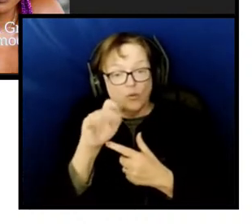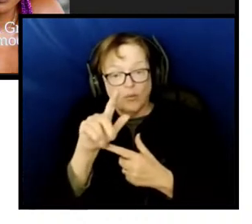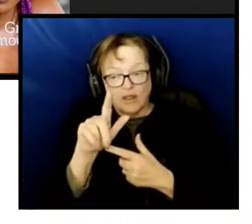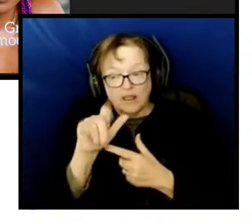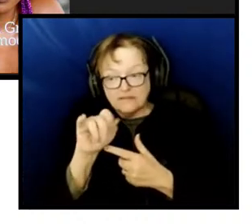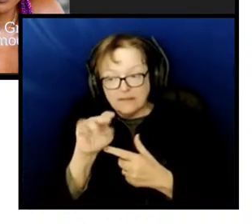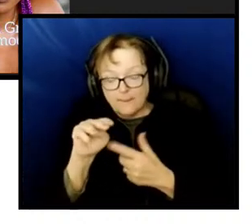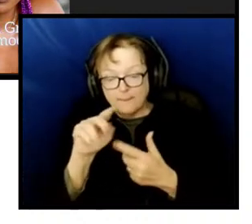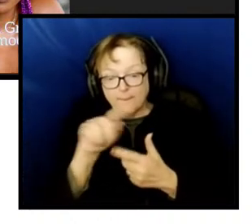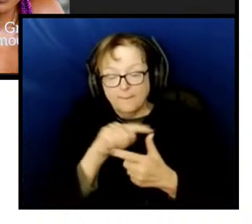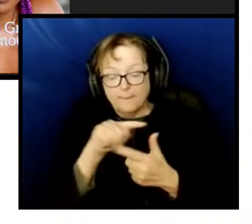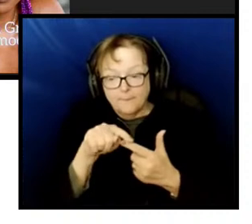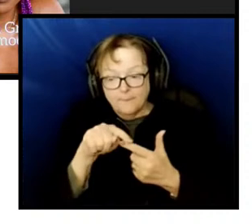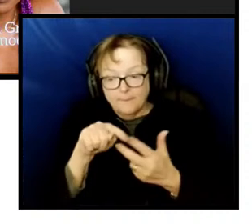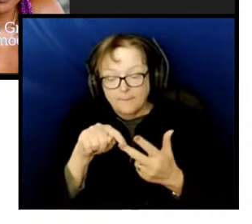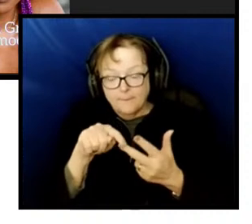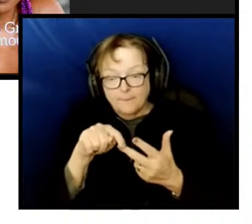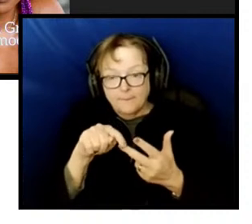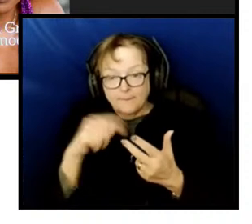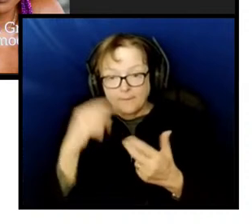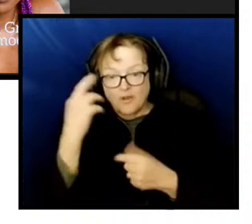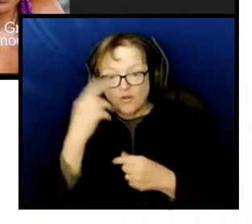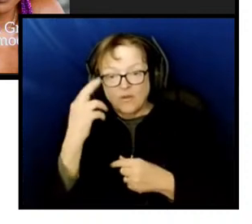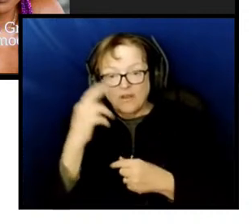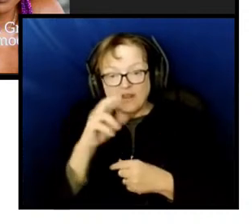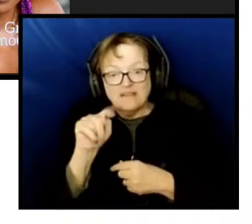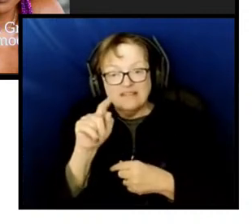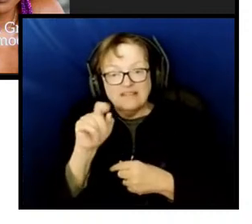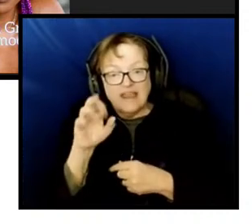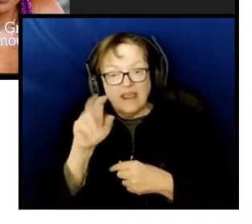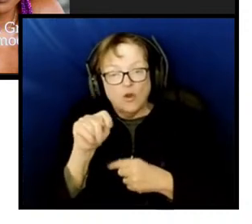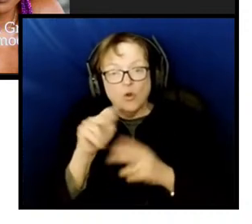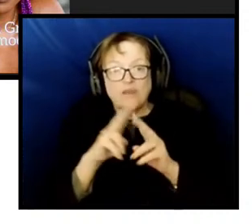realize that like tarot is very much